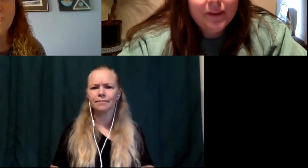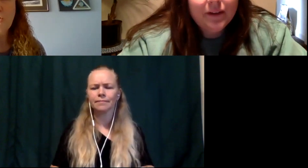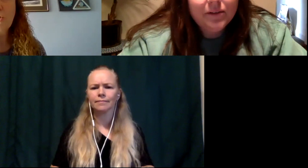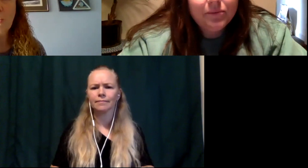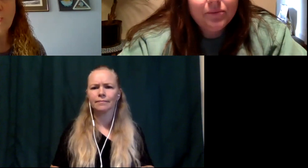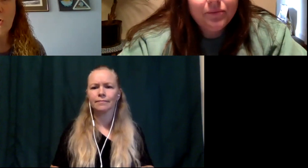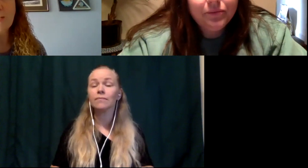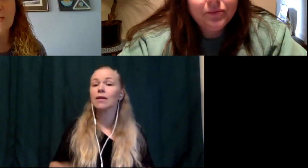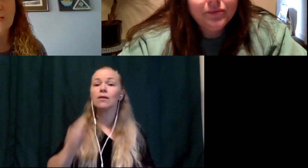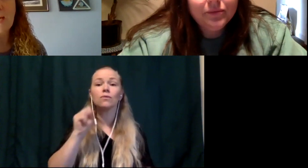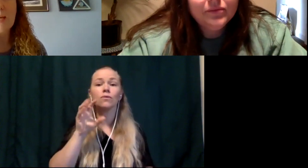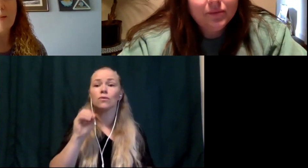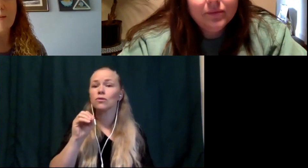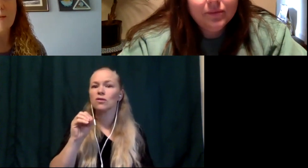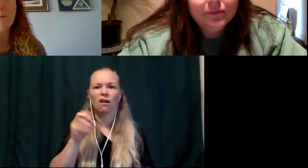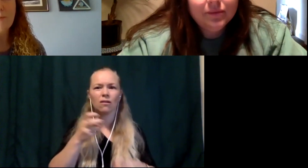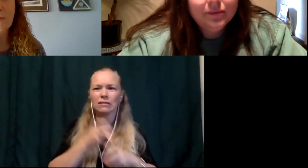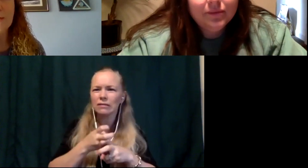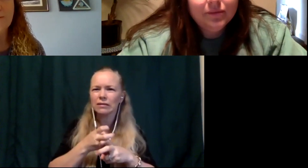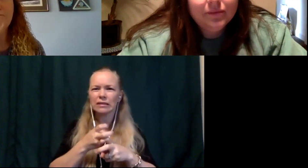it's just so daunting, and